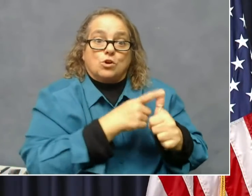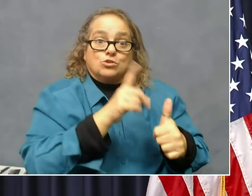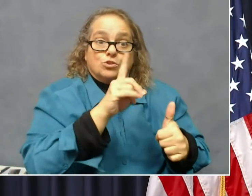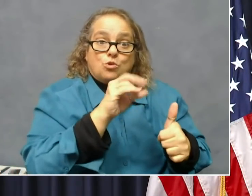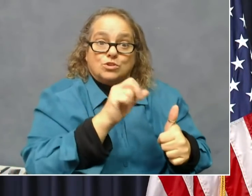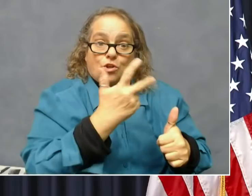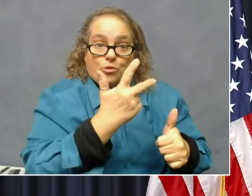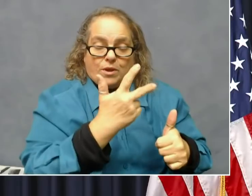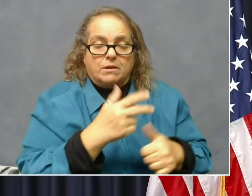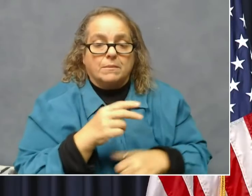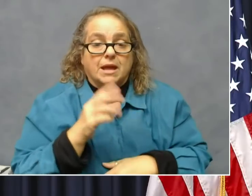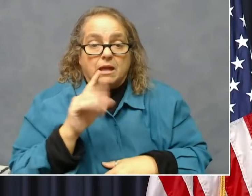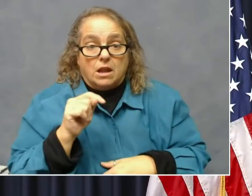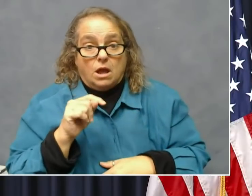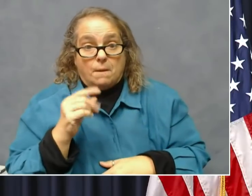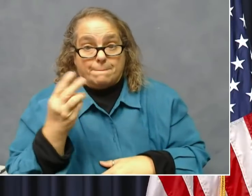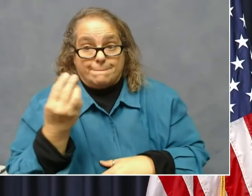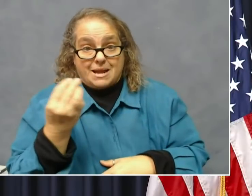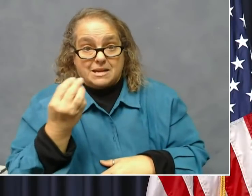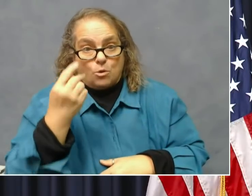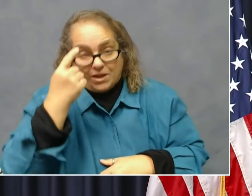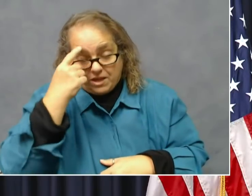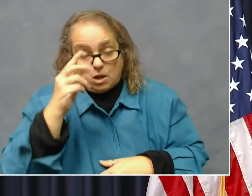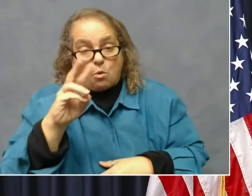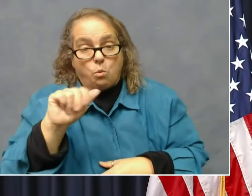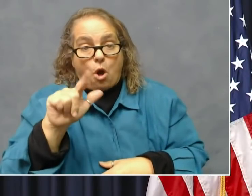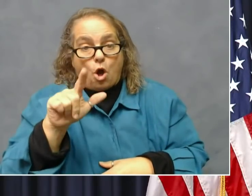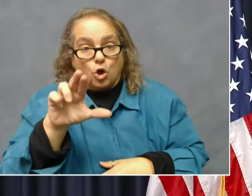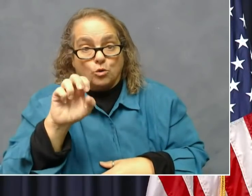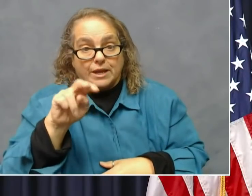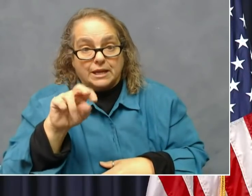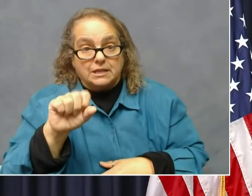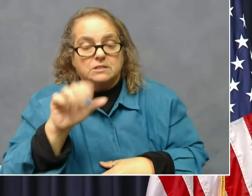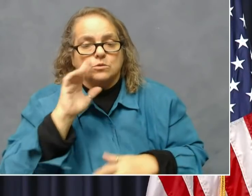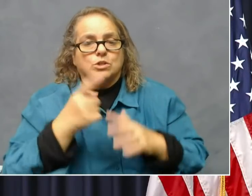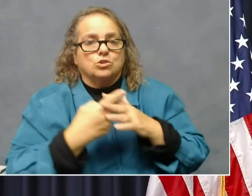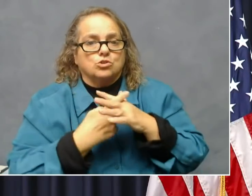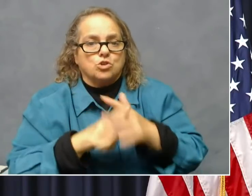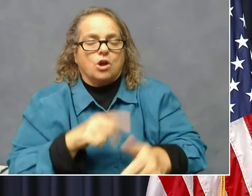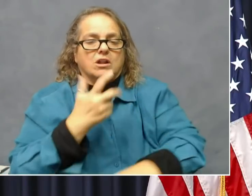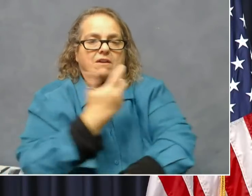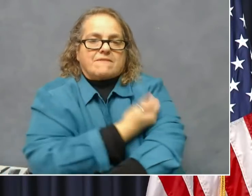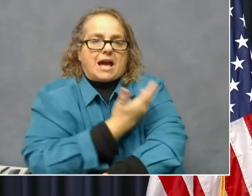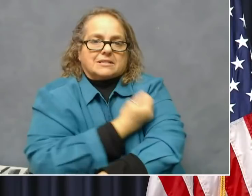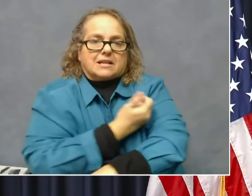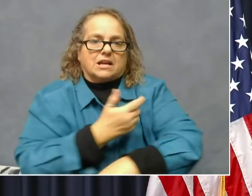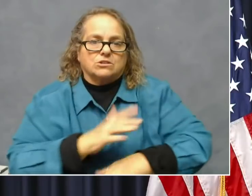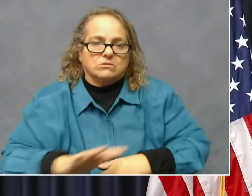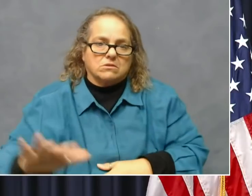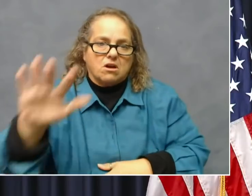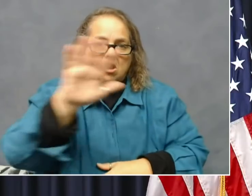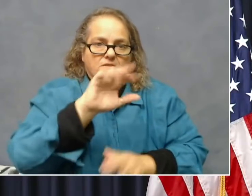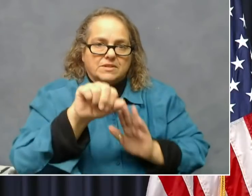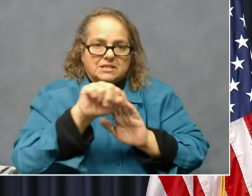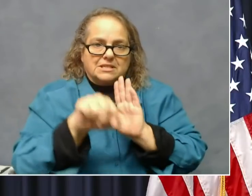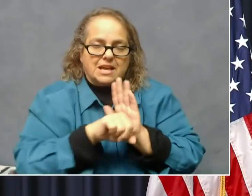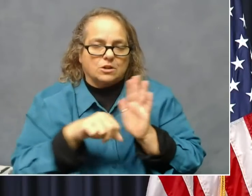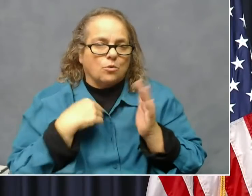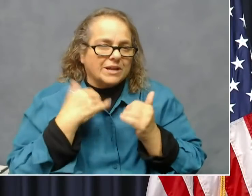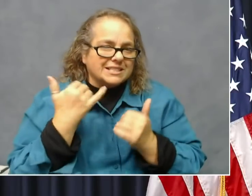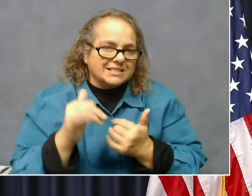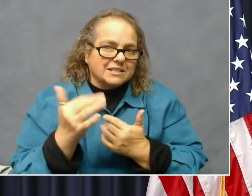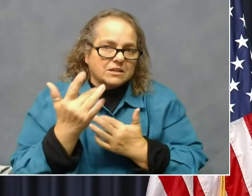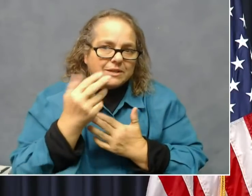very least, will be starting vaccinations across the state. We are still seeing what their final plan is for